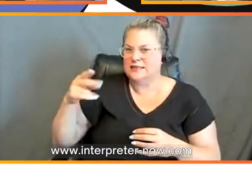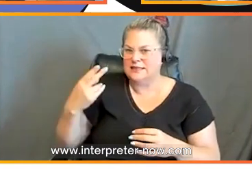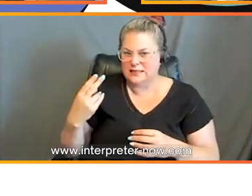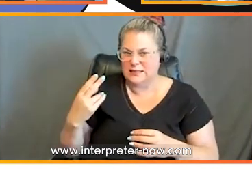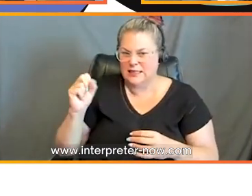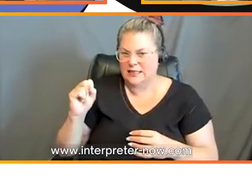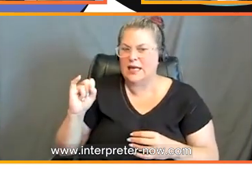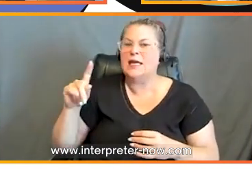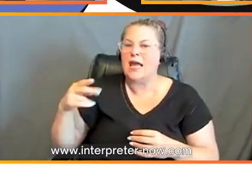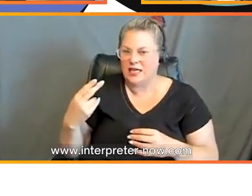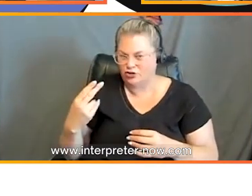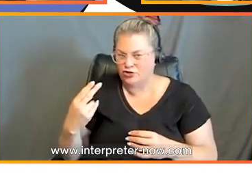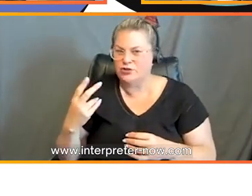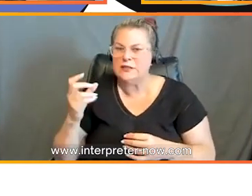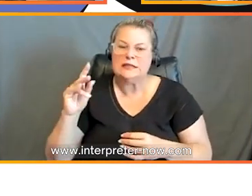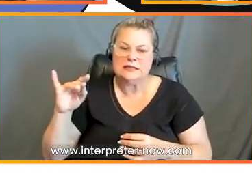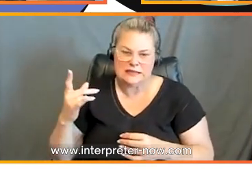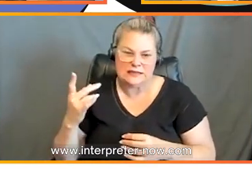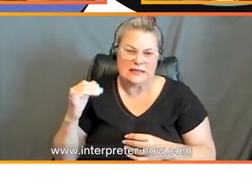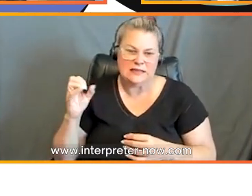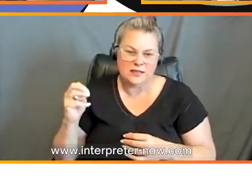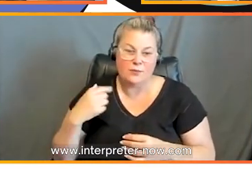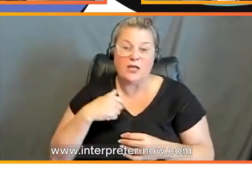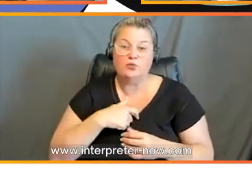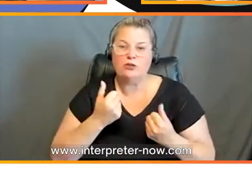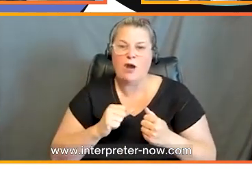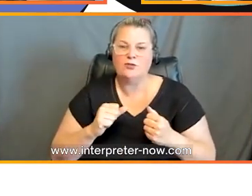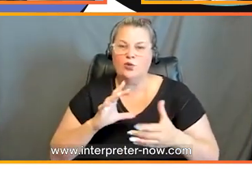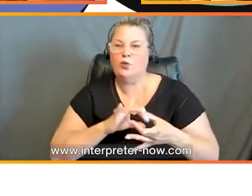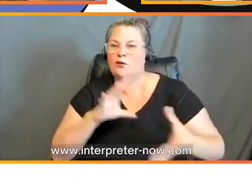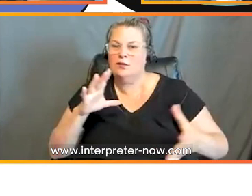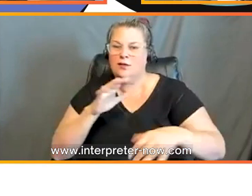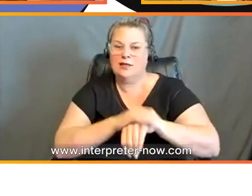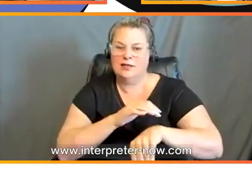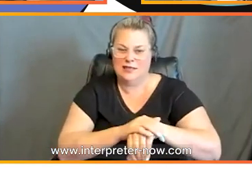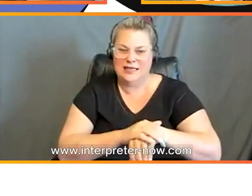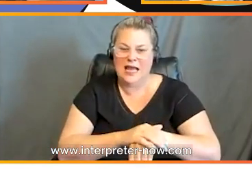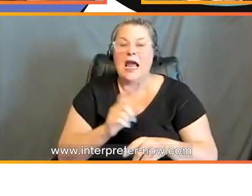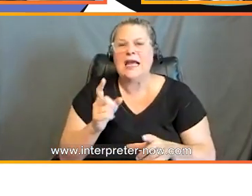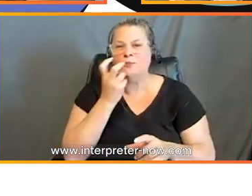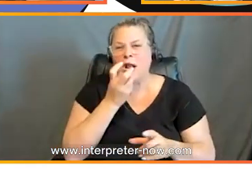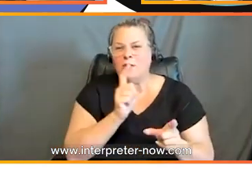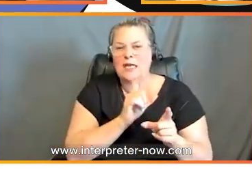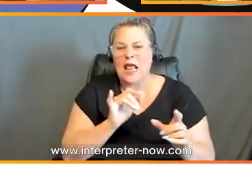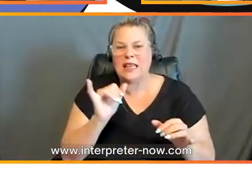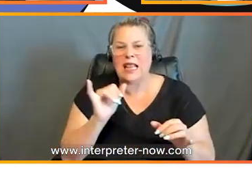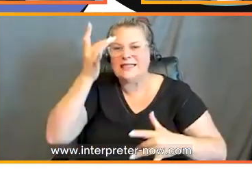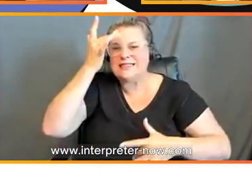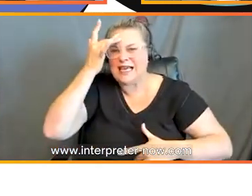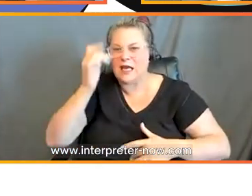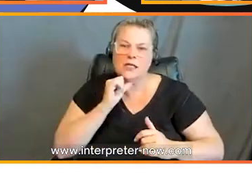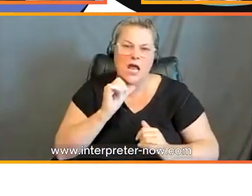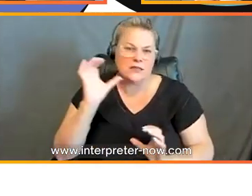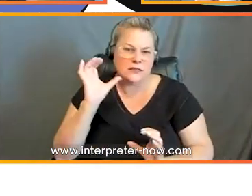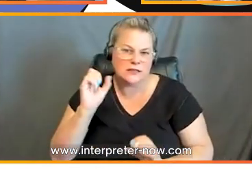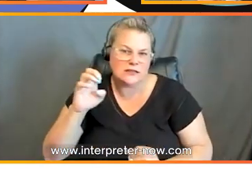try to decolonize language, it's properly pronounced as Sikh and not Sikh. Father was turban, beard, full deal.